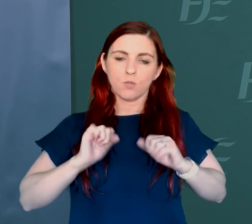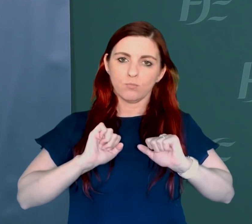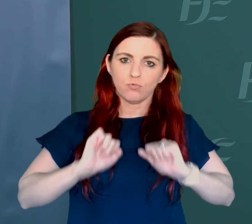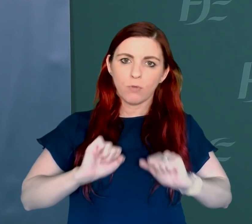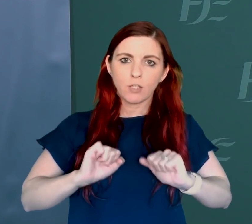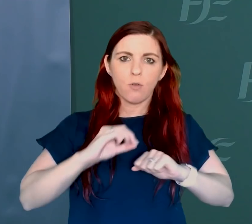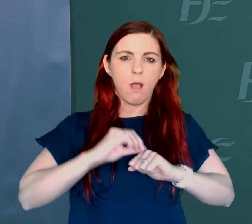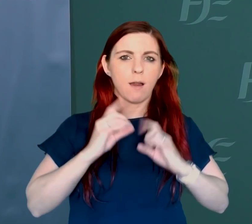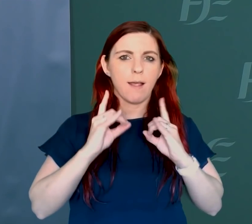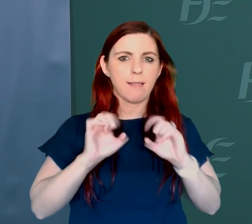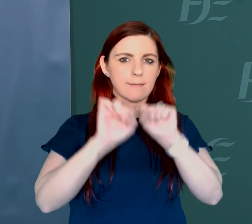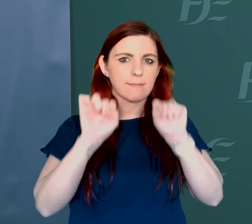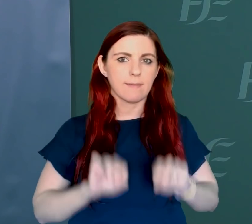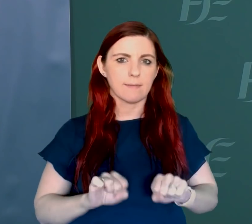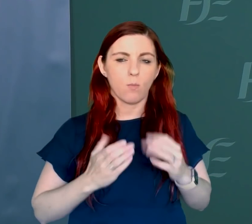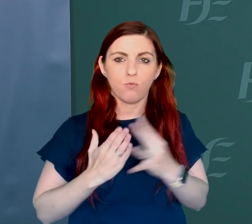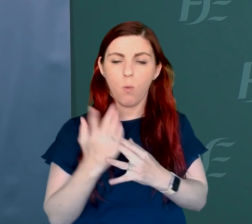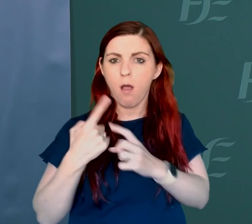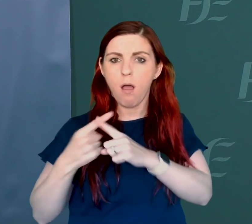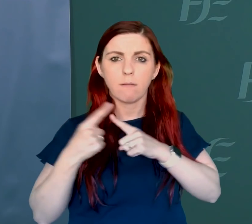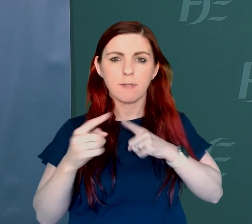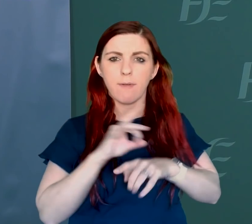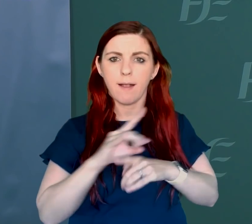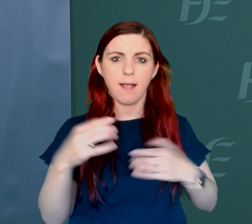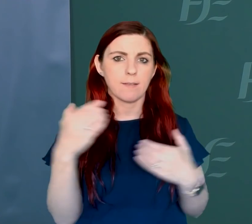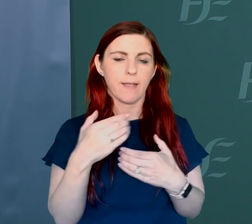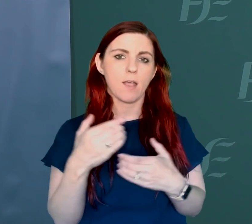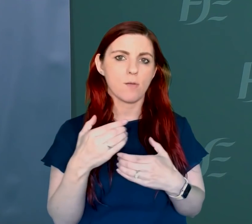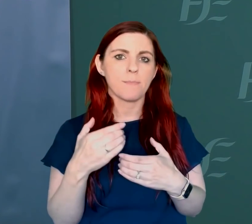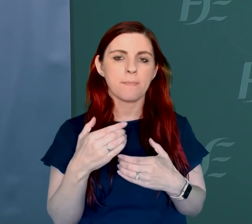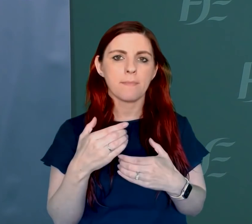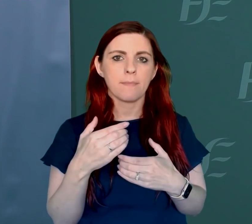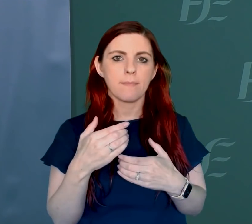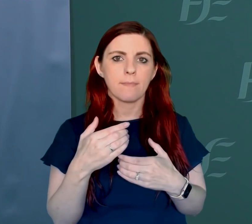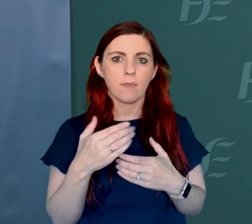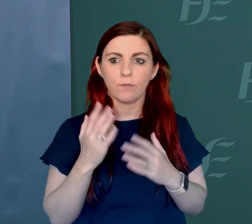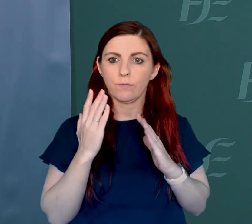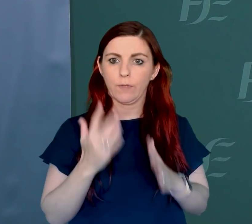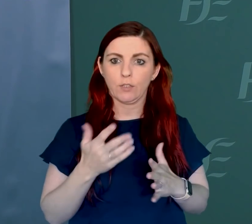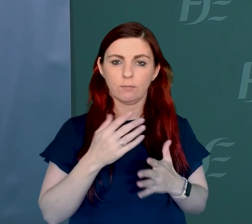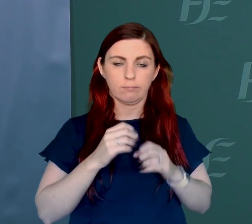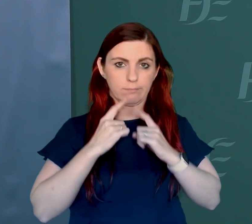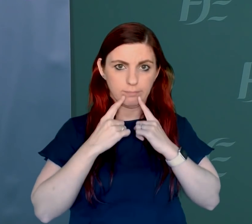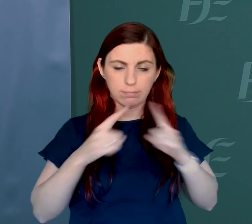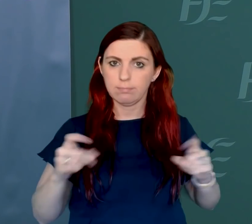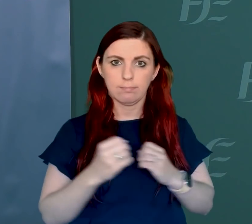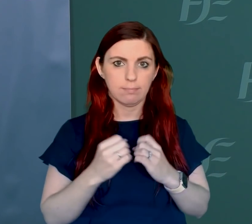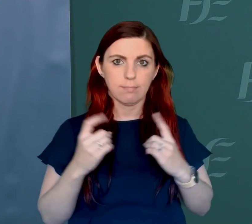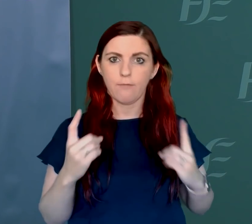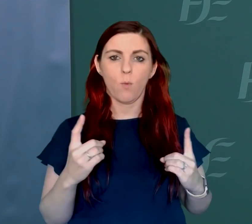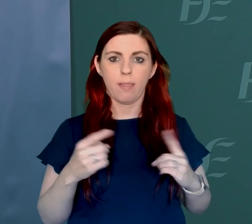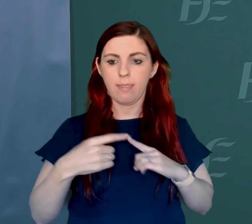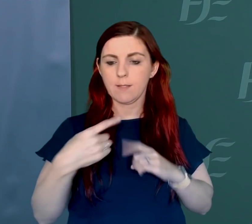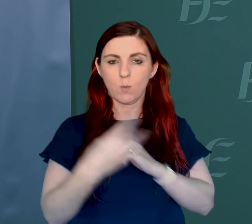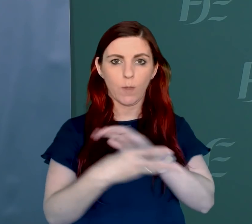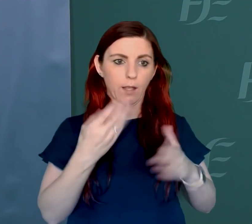system across all levels of the care that we provide. I think the message has been given and heard very clearly by everybody this week,